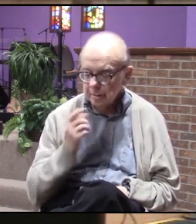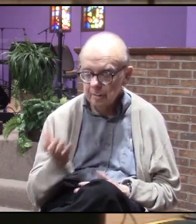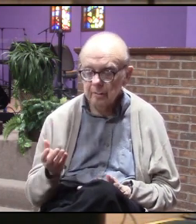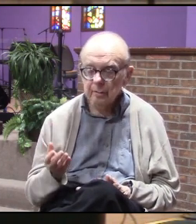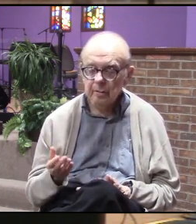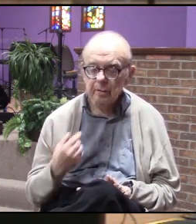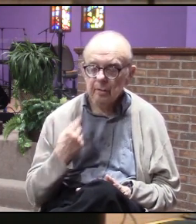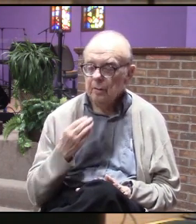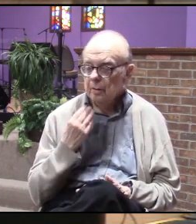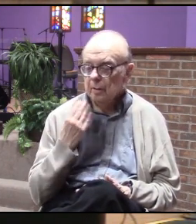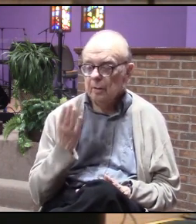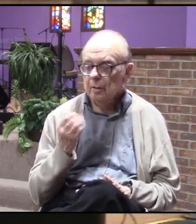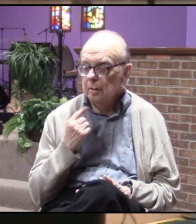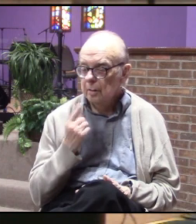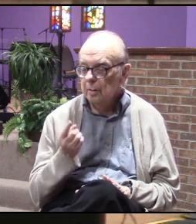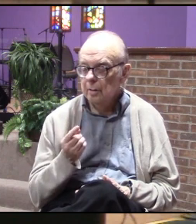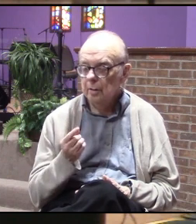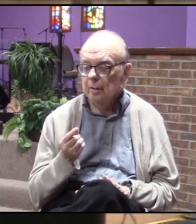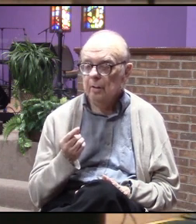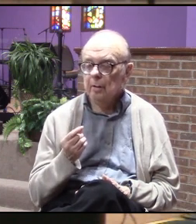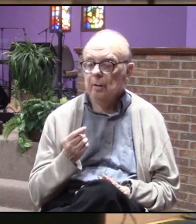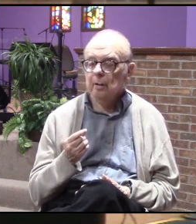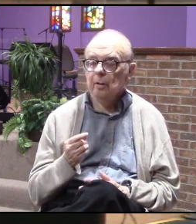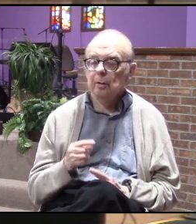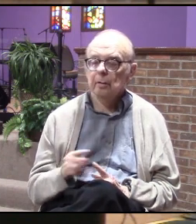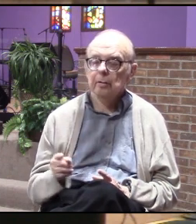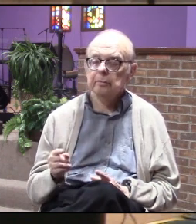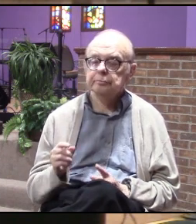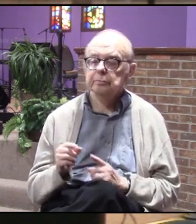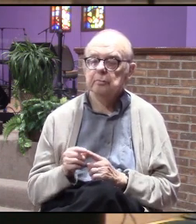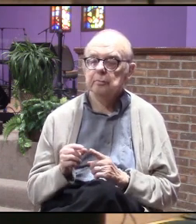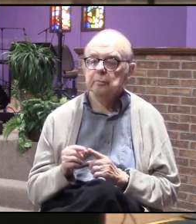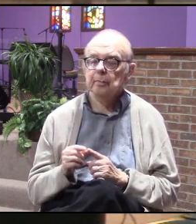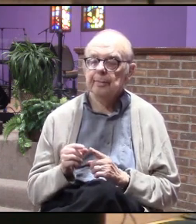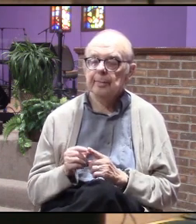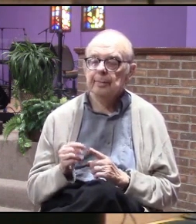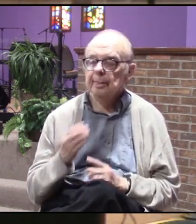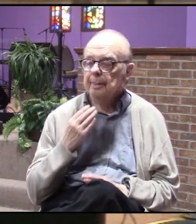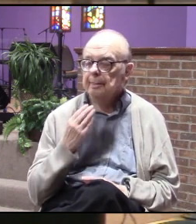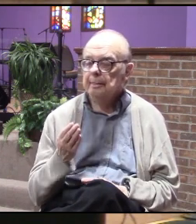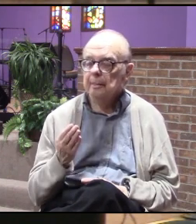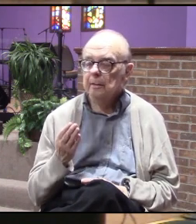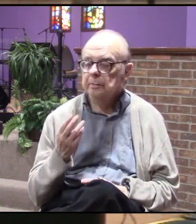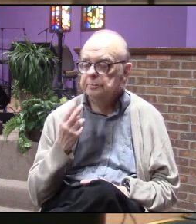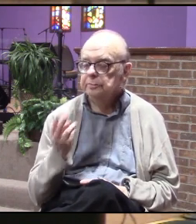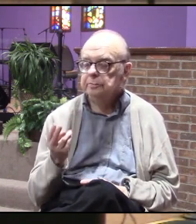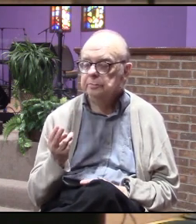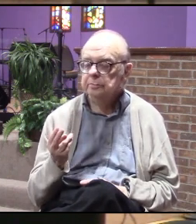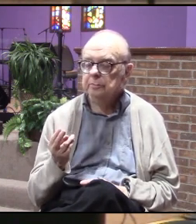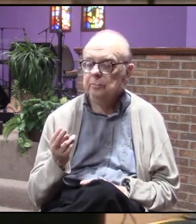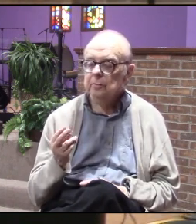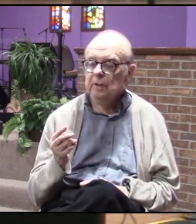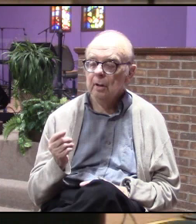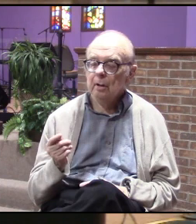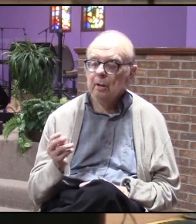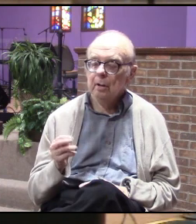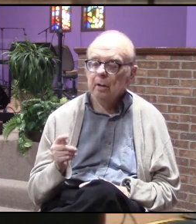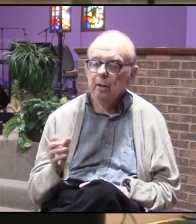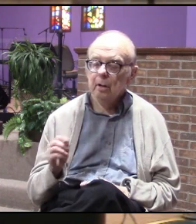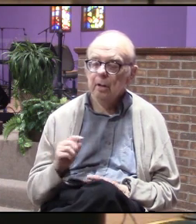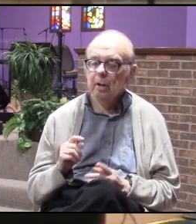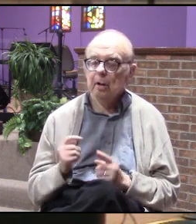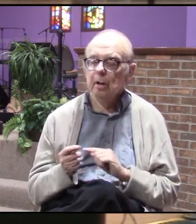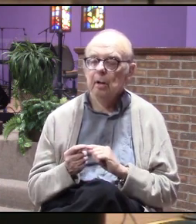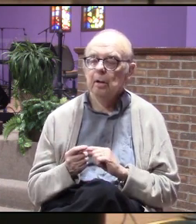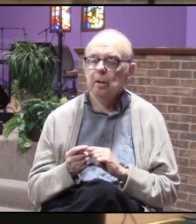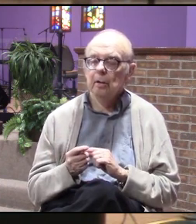so we don't say gratia, but the word for gratitude, if you look at the word gratia, we